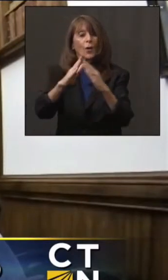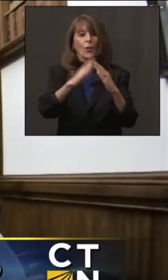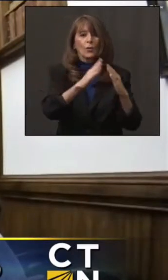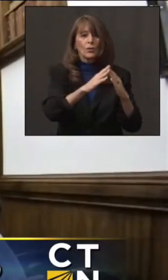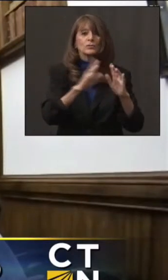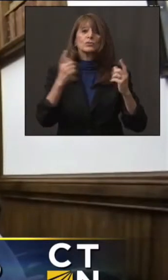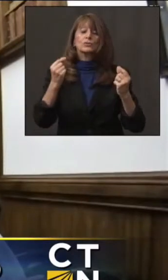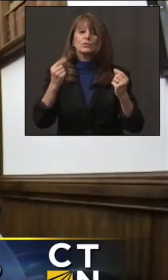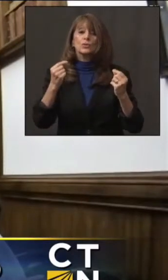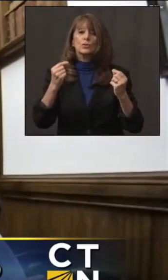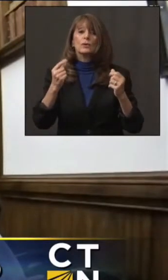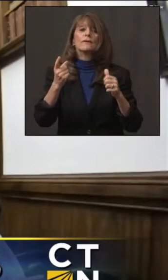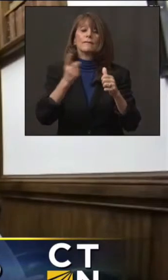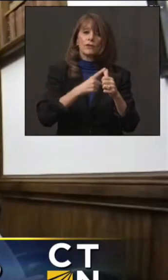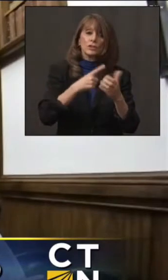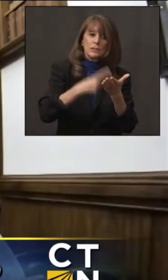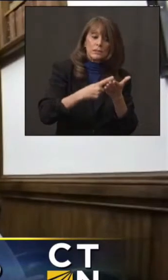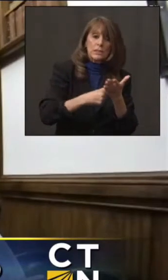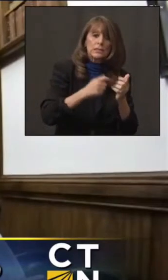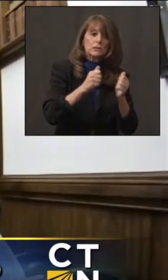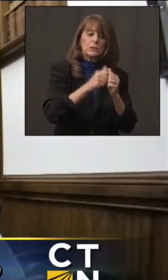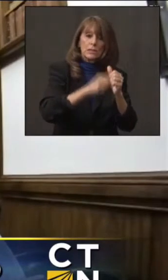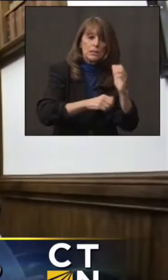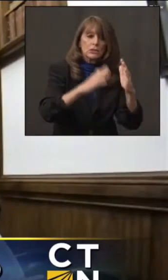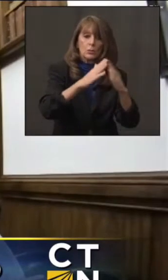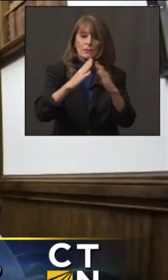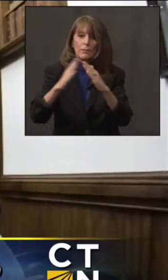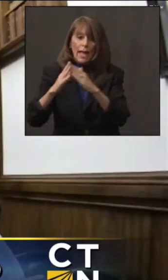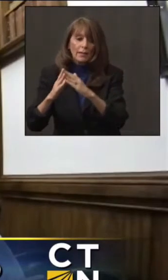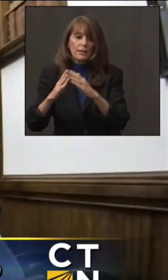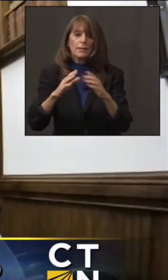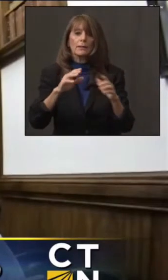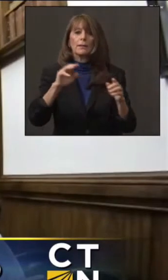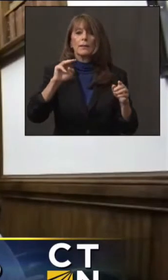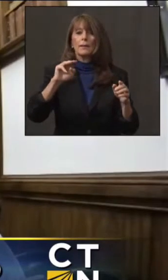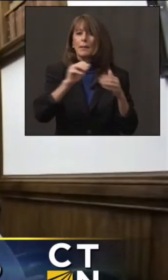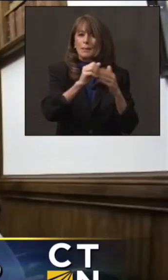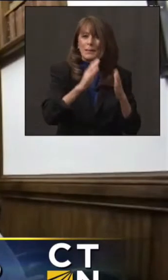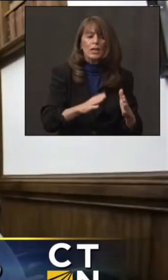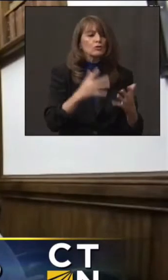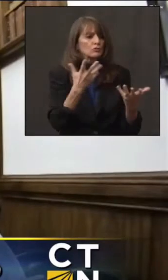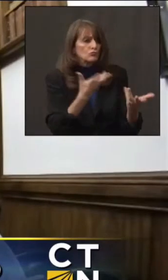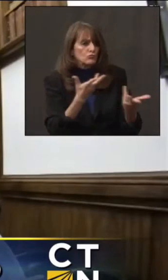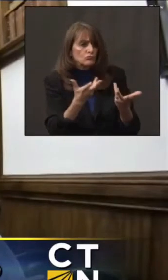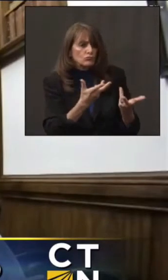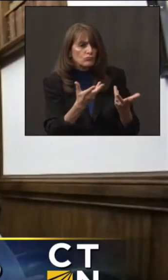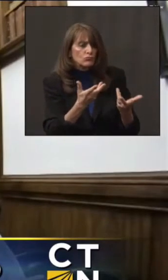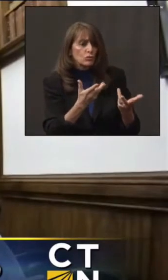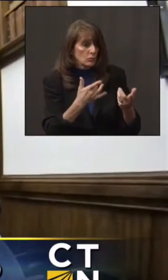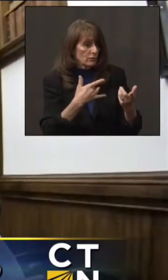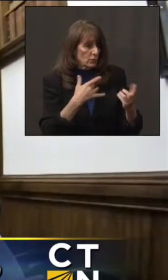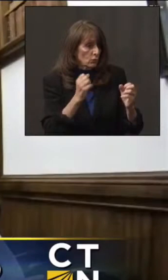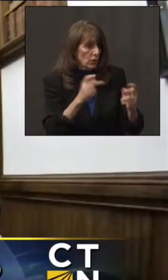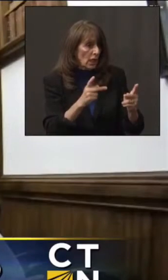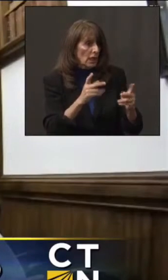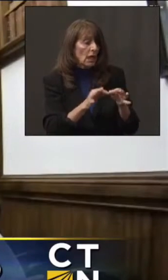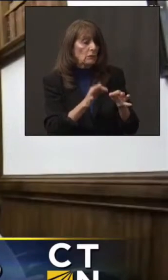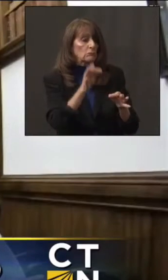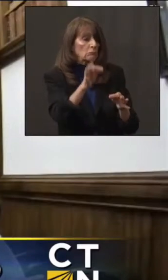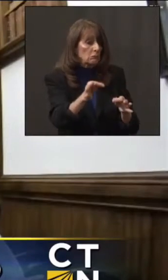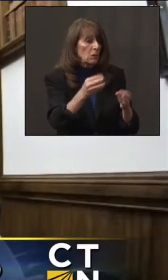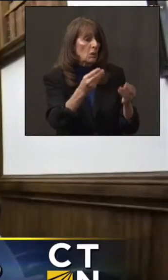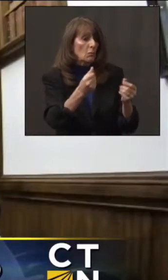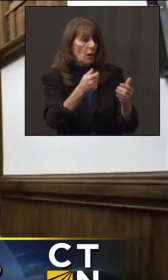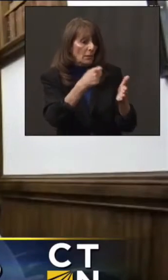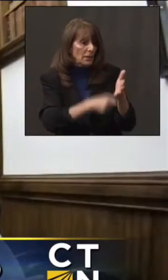talk firsthand with the municipalities, first selectmen and mayors, and the financial directors of those towns and see what the overall effect of that is